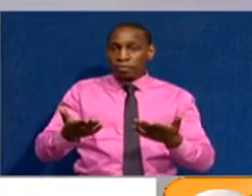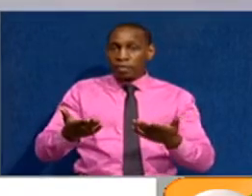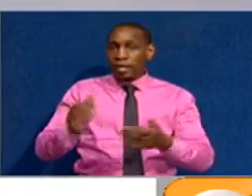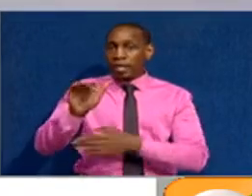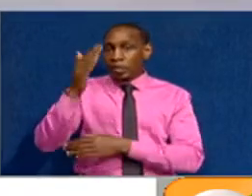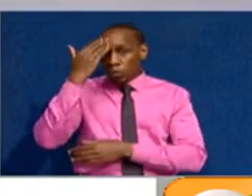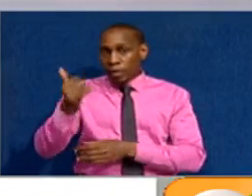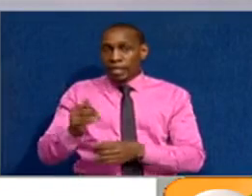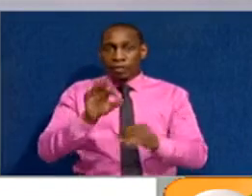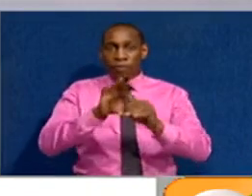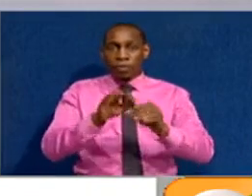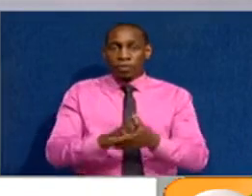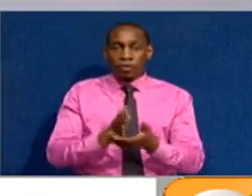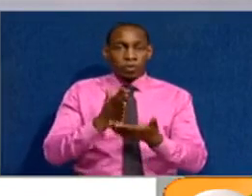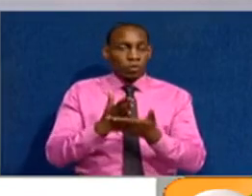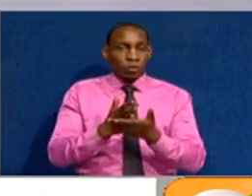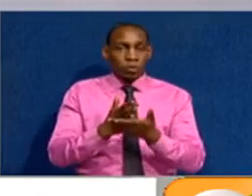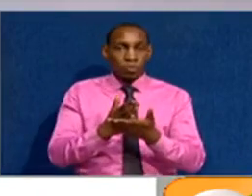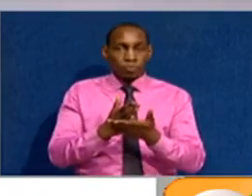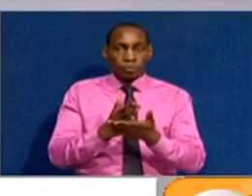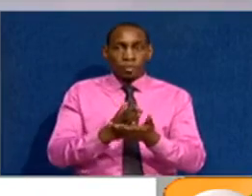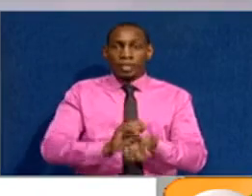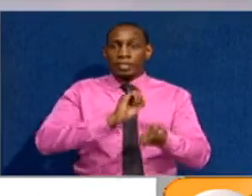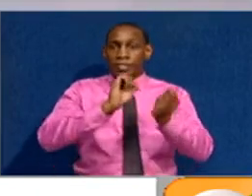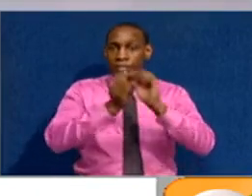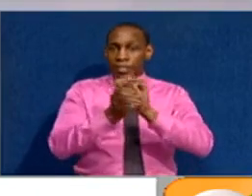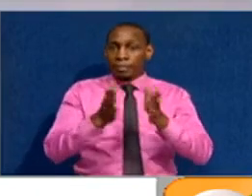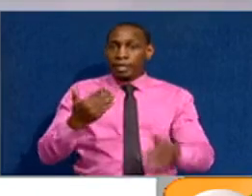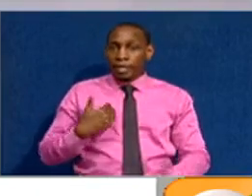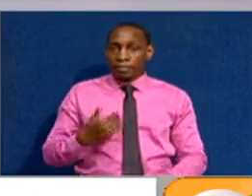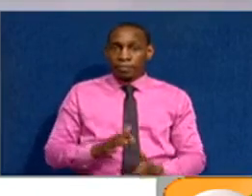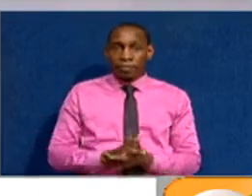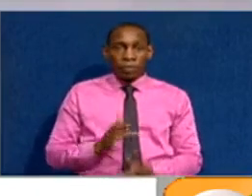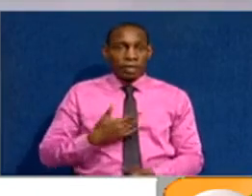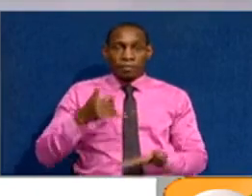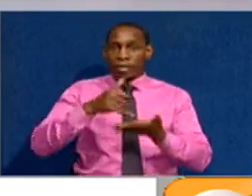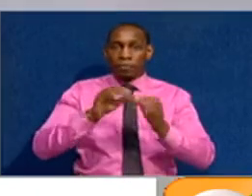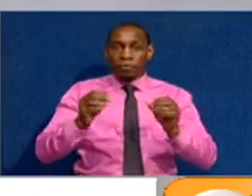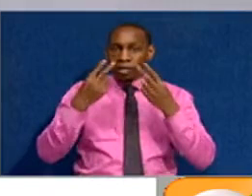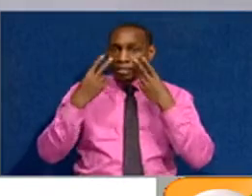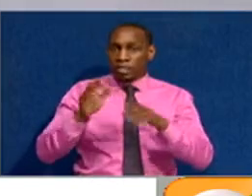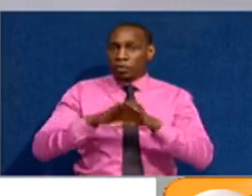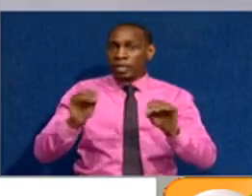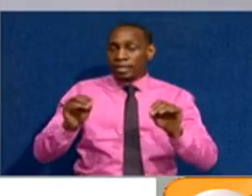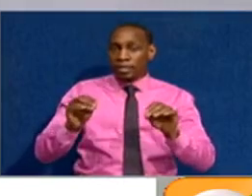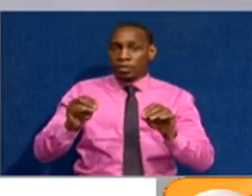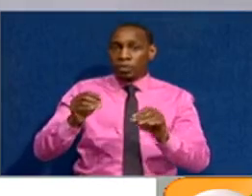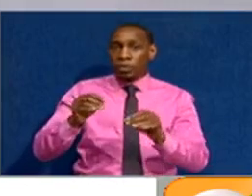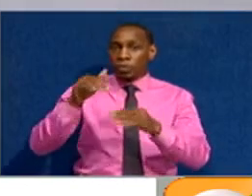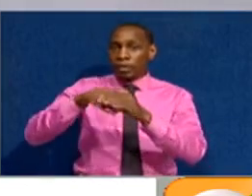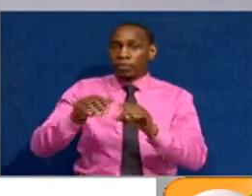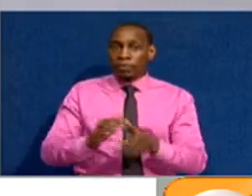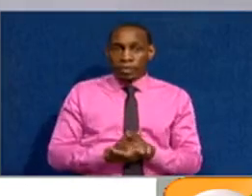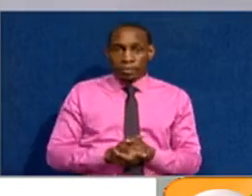I? Then something fundamental has shifted and changed. Do they feel so excluded that they see no need to be involved?